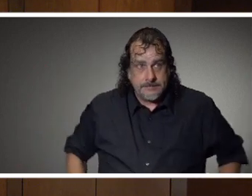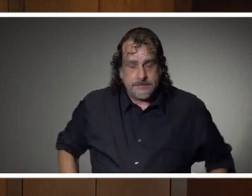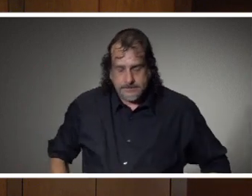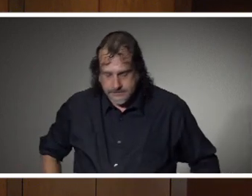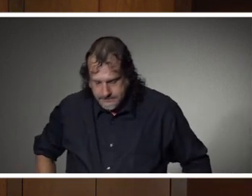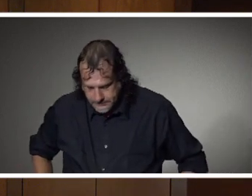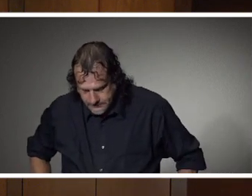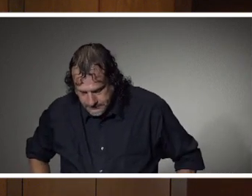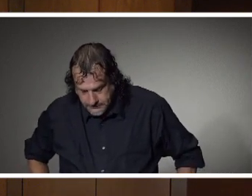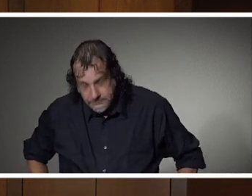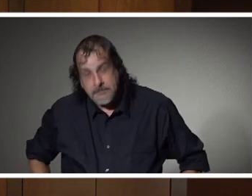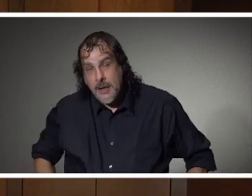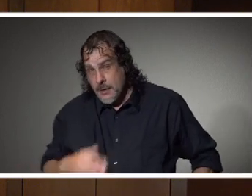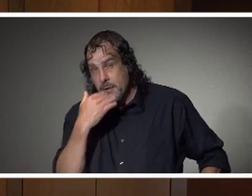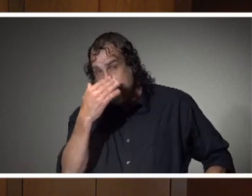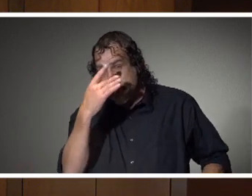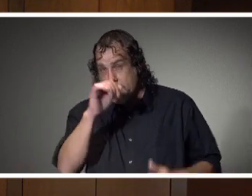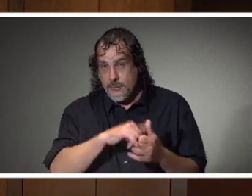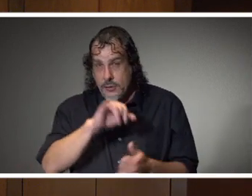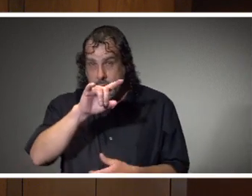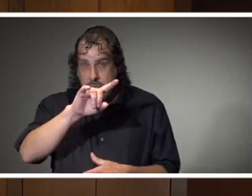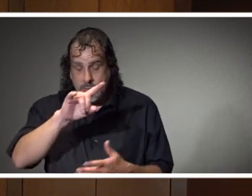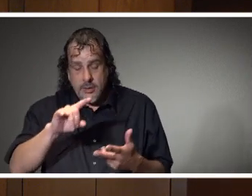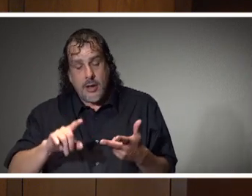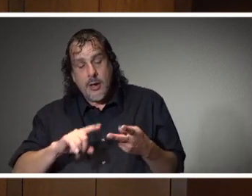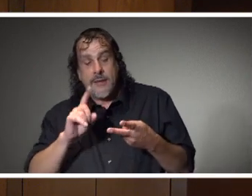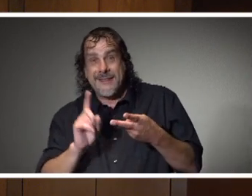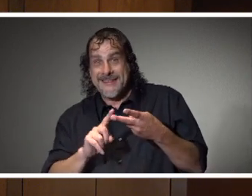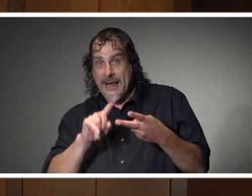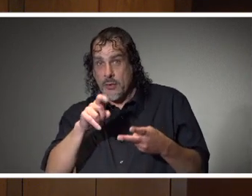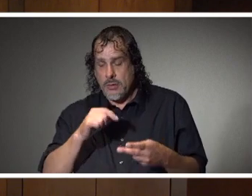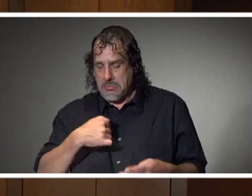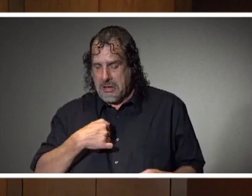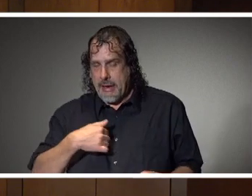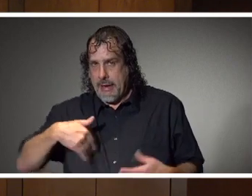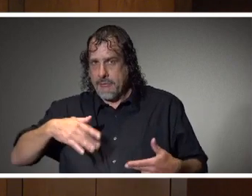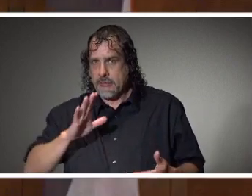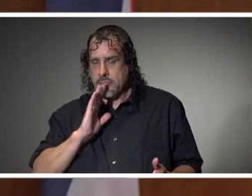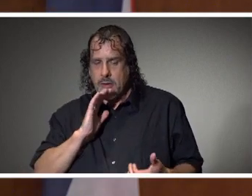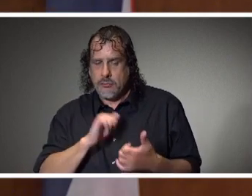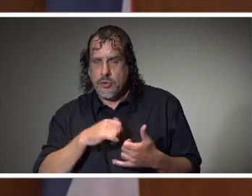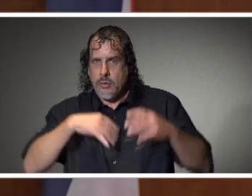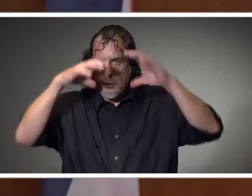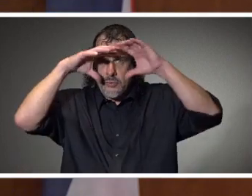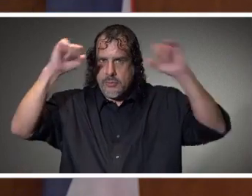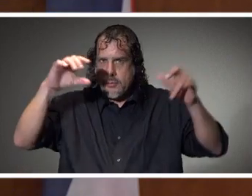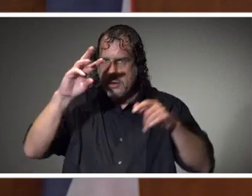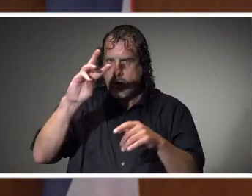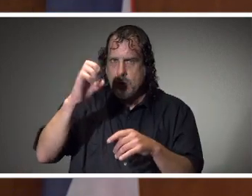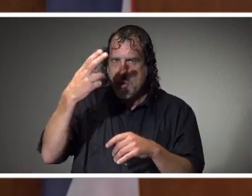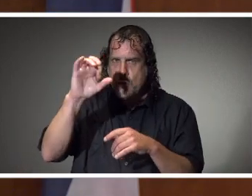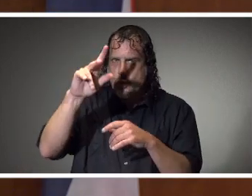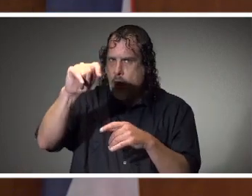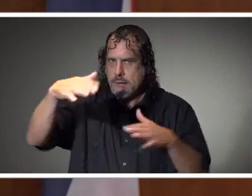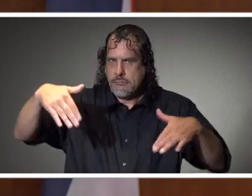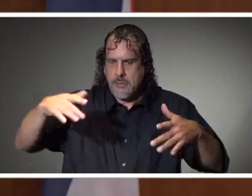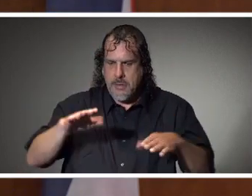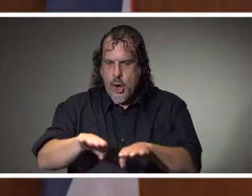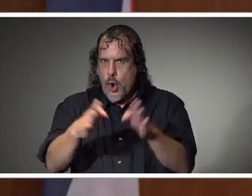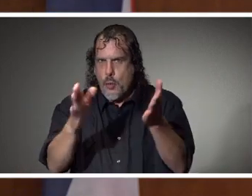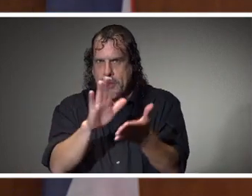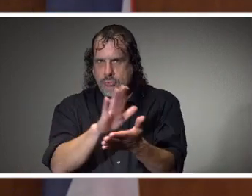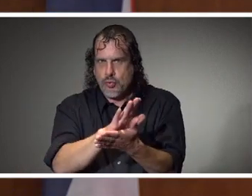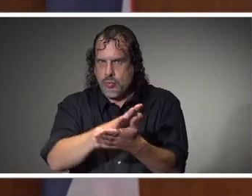Well, thank you for those questions. I'll answer the second one first. I have not personally spoken with Dr. Wright about the reopening of schools. I have